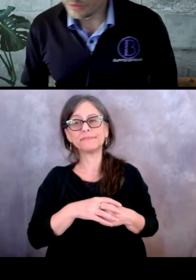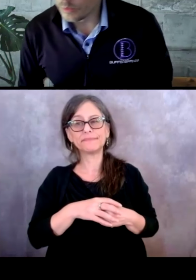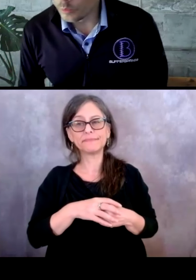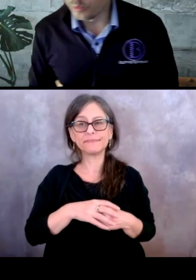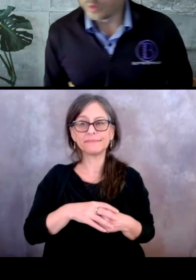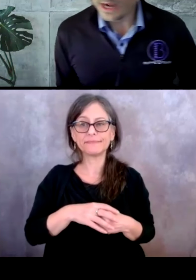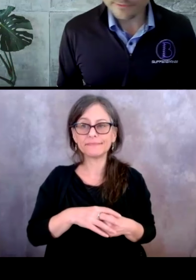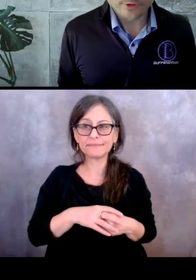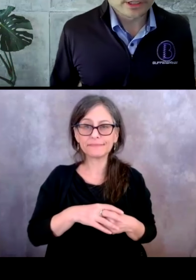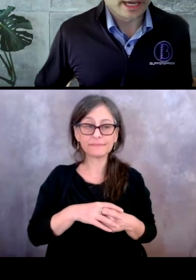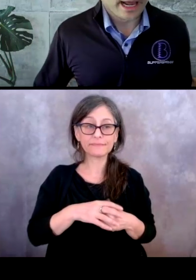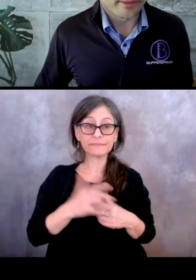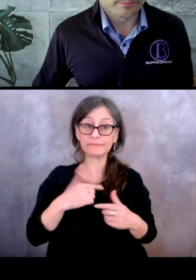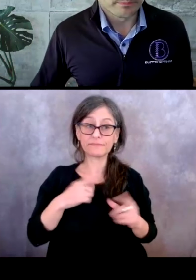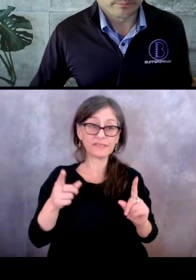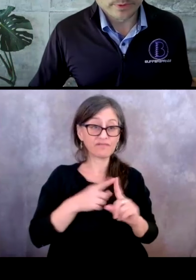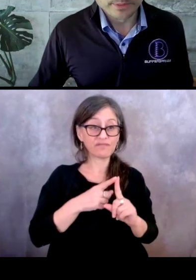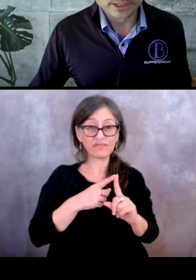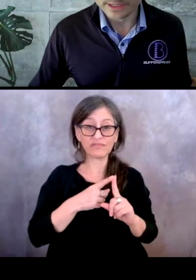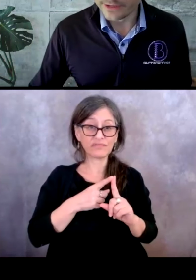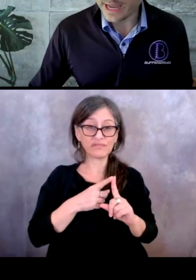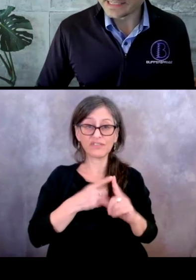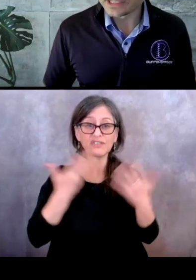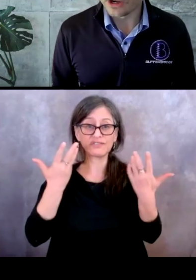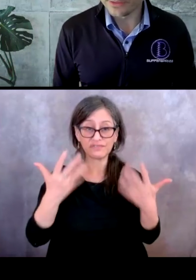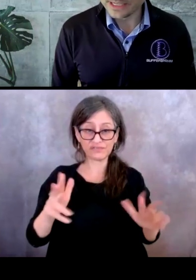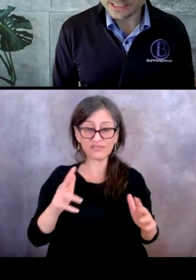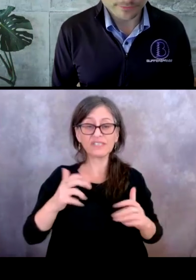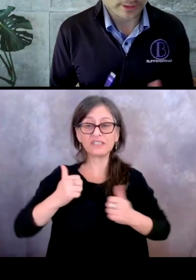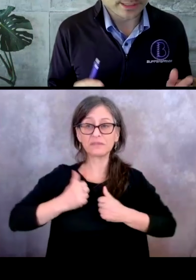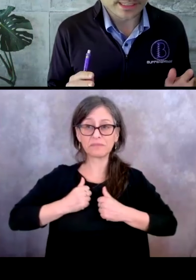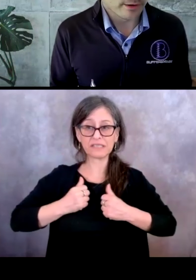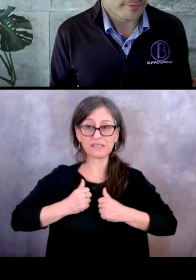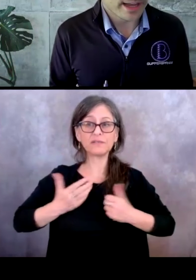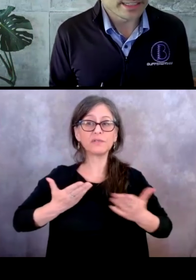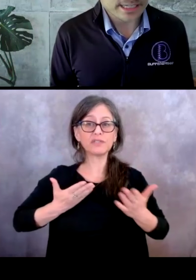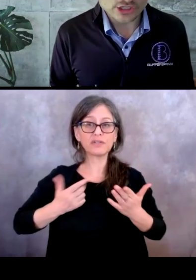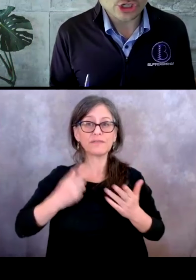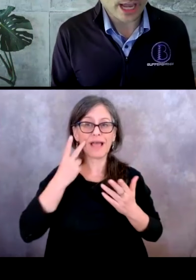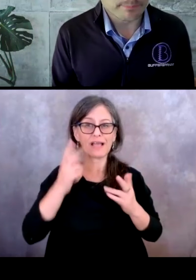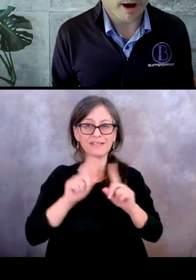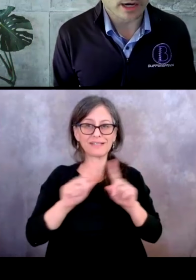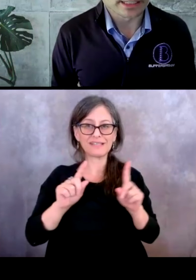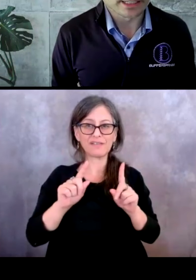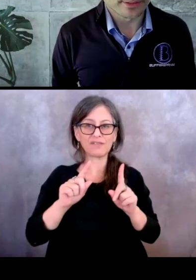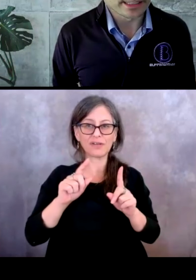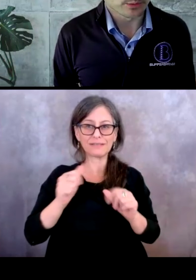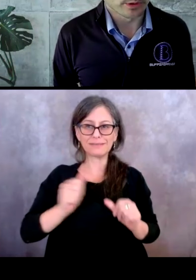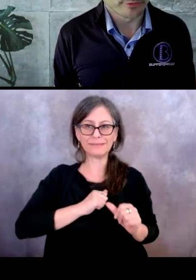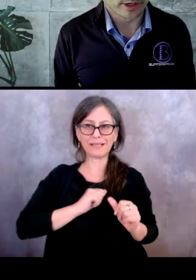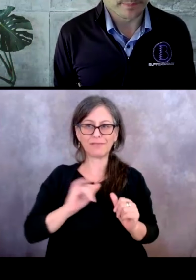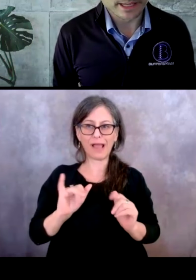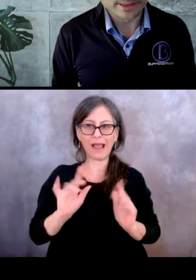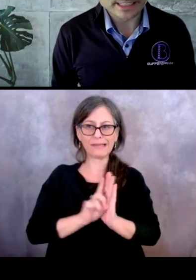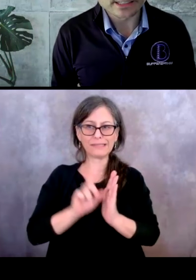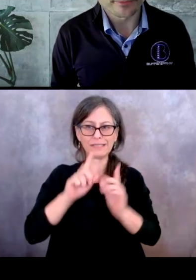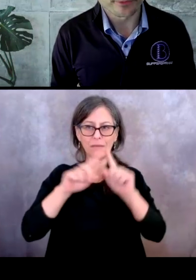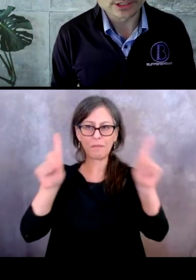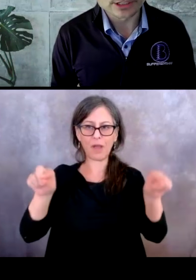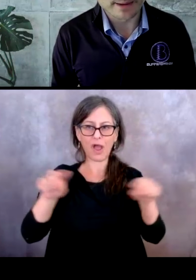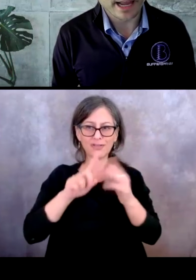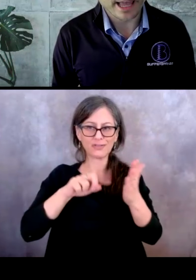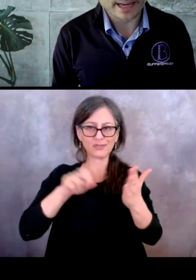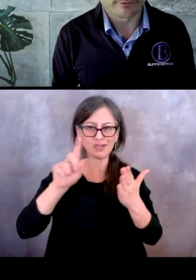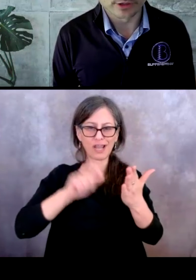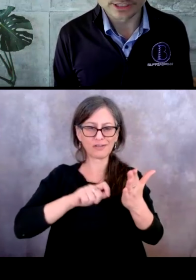So when I first got out of the military, I saw these different self-ID check boxes and things that were in front of me. And this is the